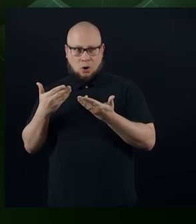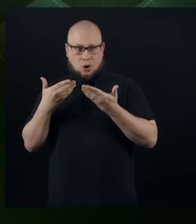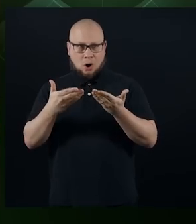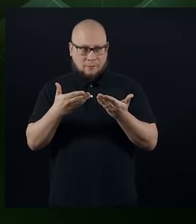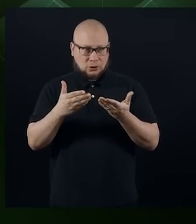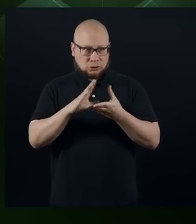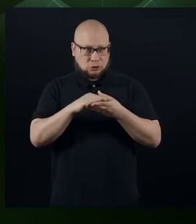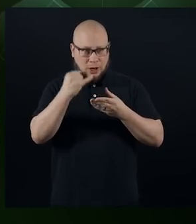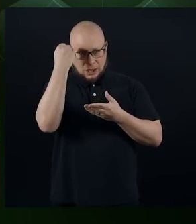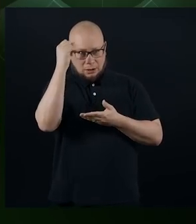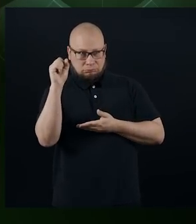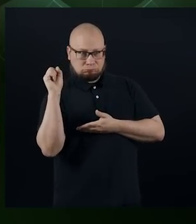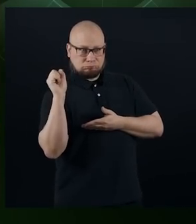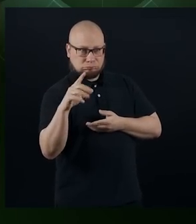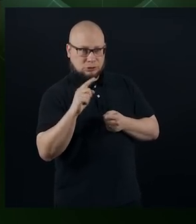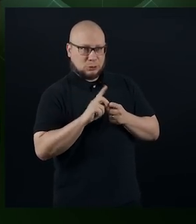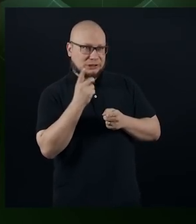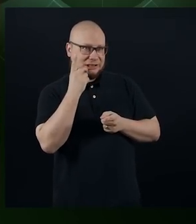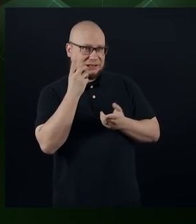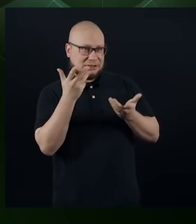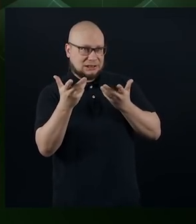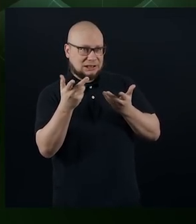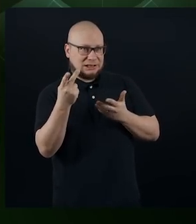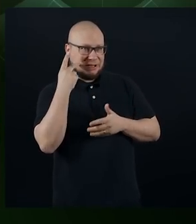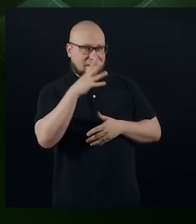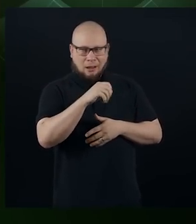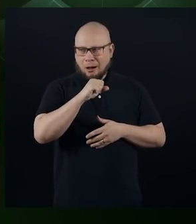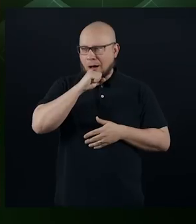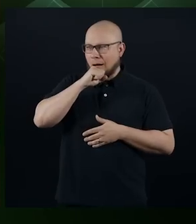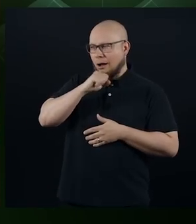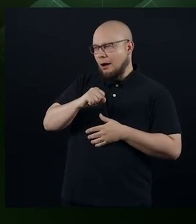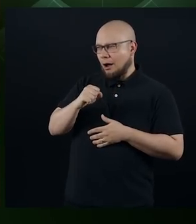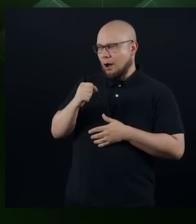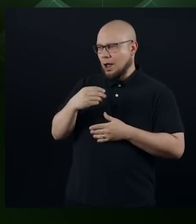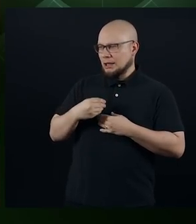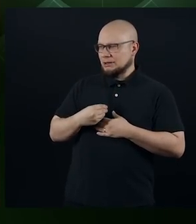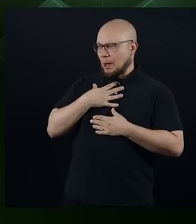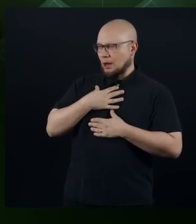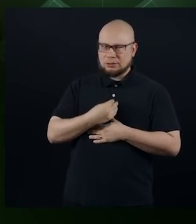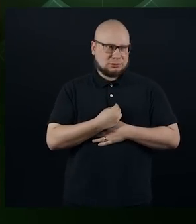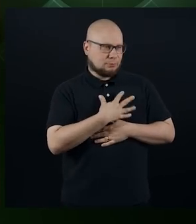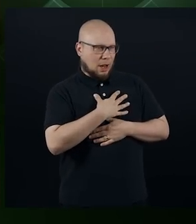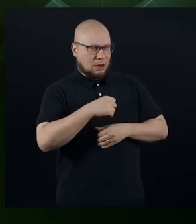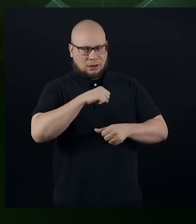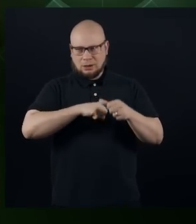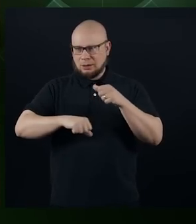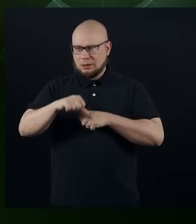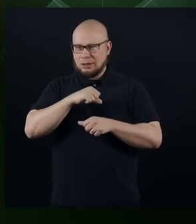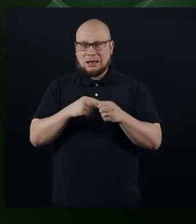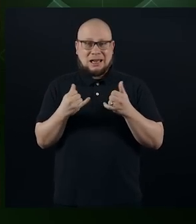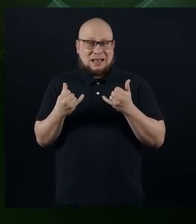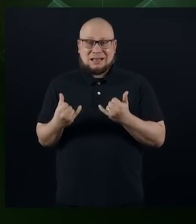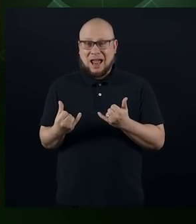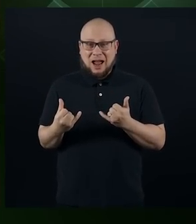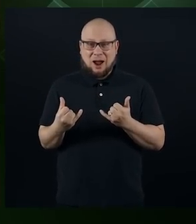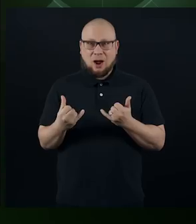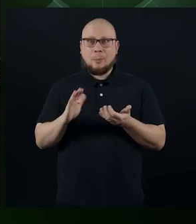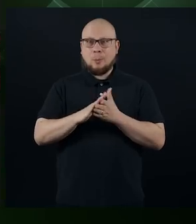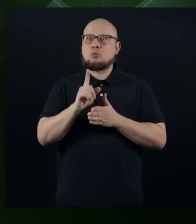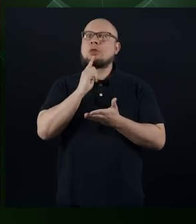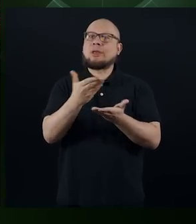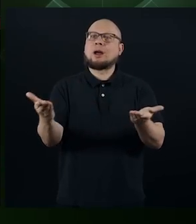the story with the team and seeing that passion and how inspired that the team was to now it's a